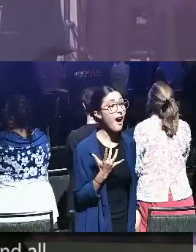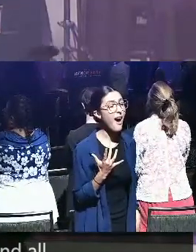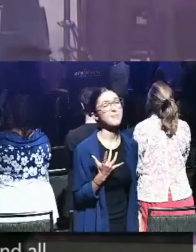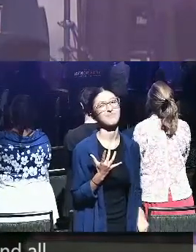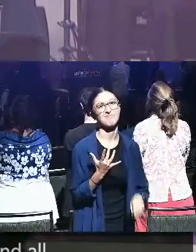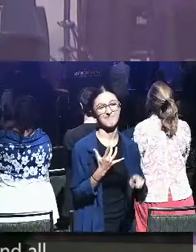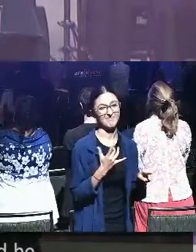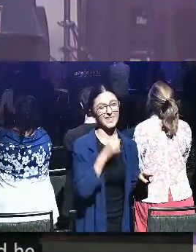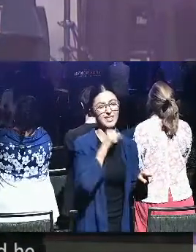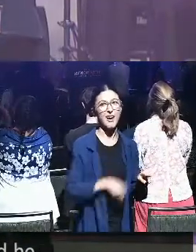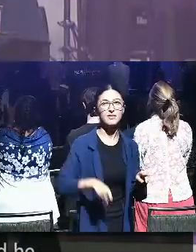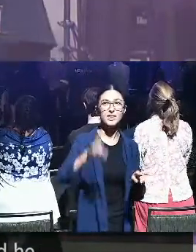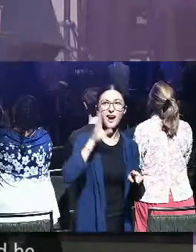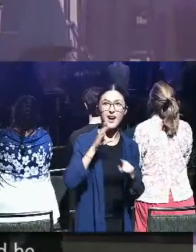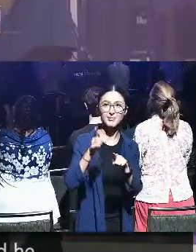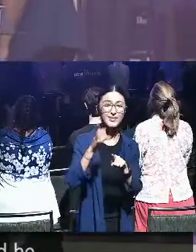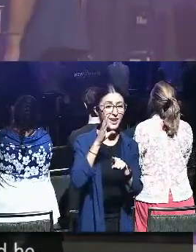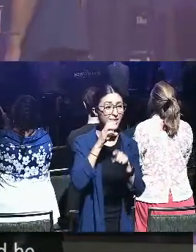of us.